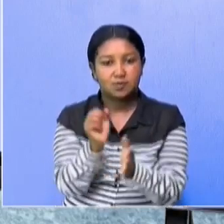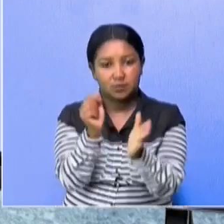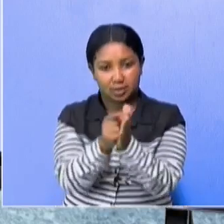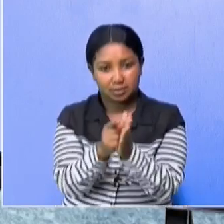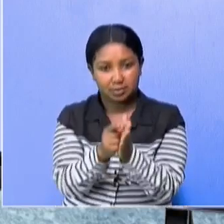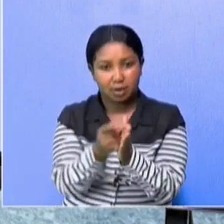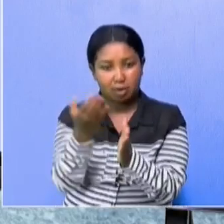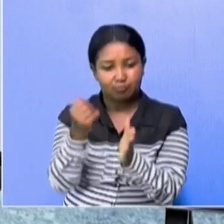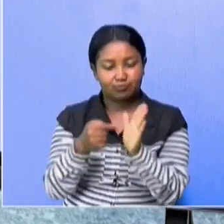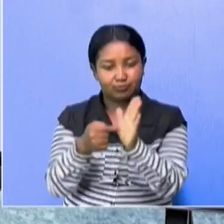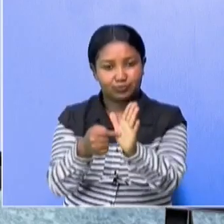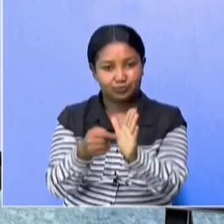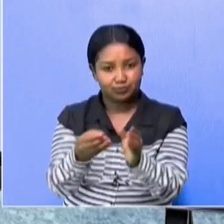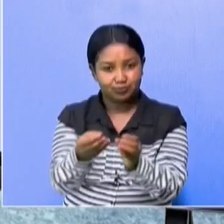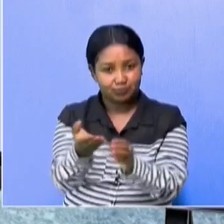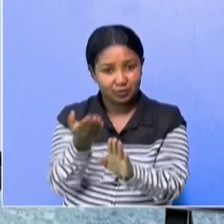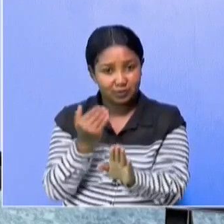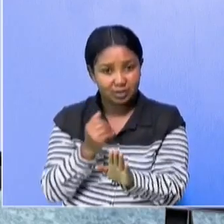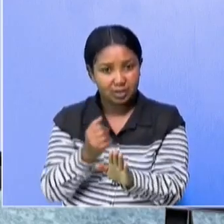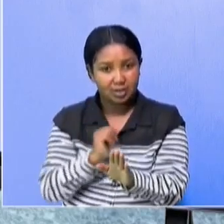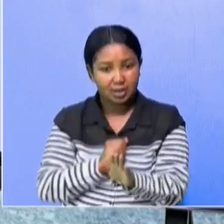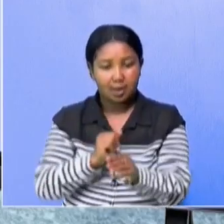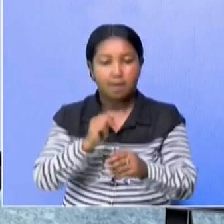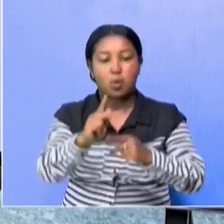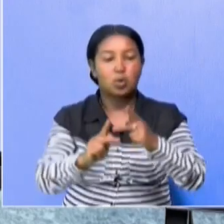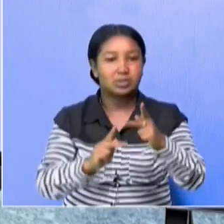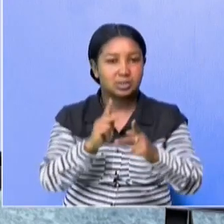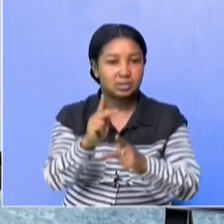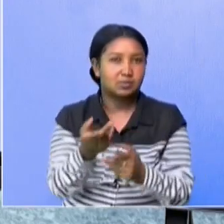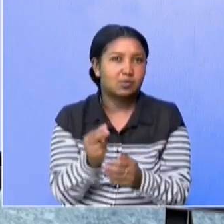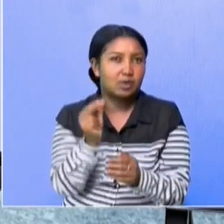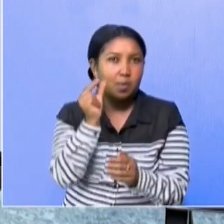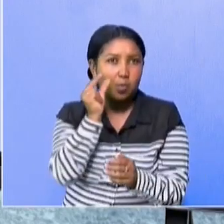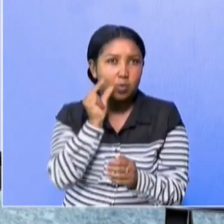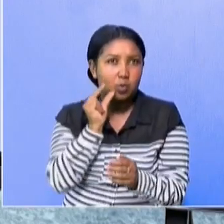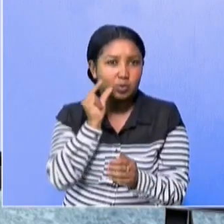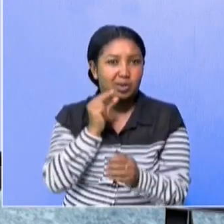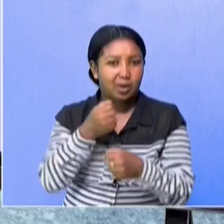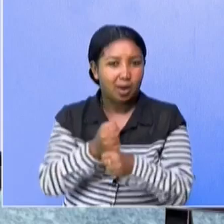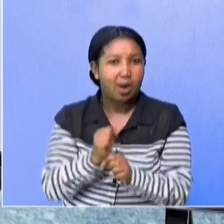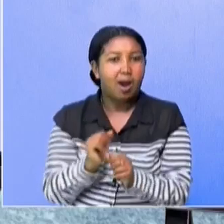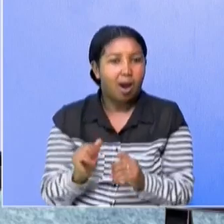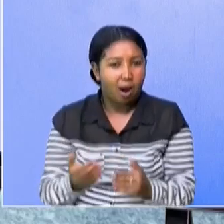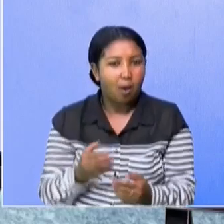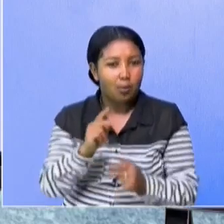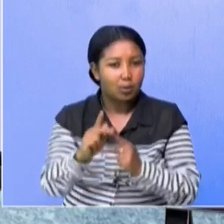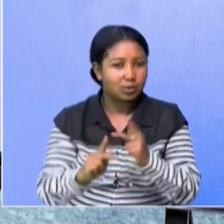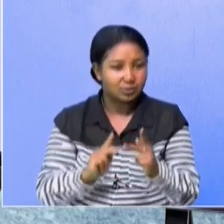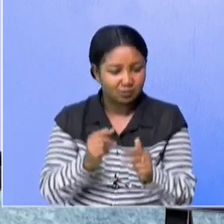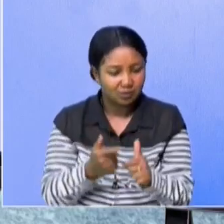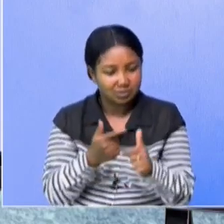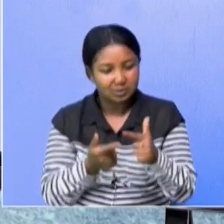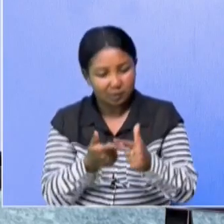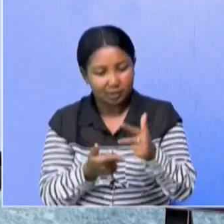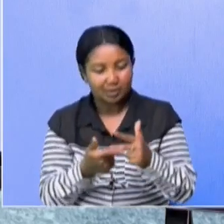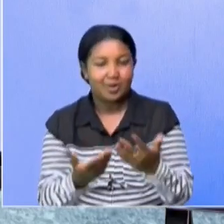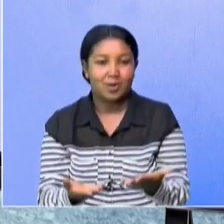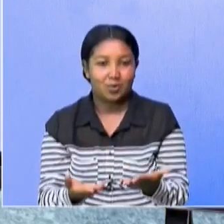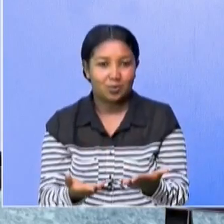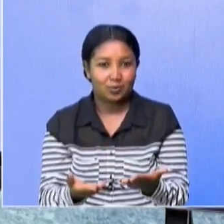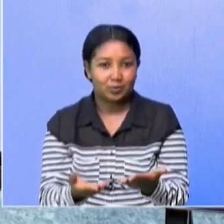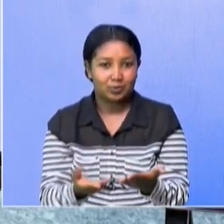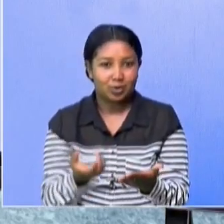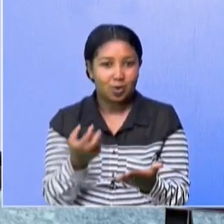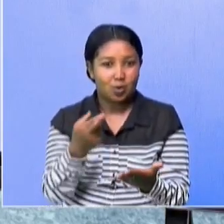example just showed you previously, a process, how to make that is coffee. So what kind of procedure do you use? Or when